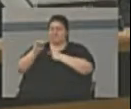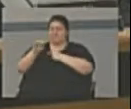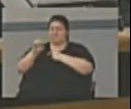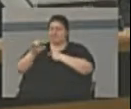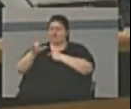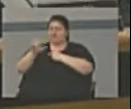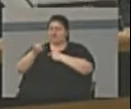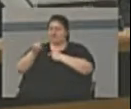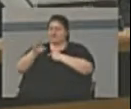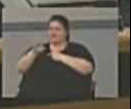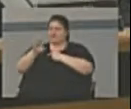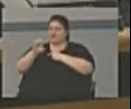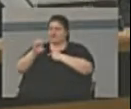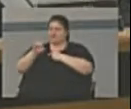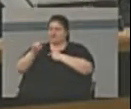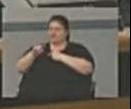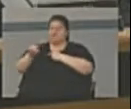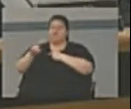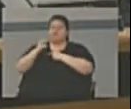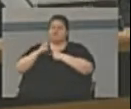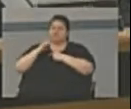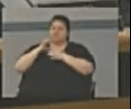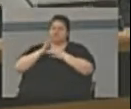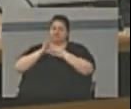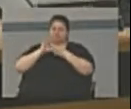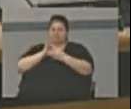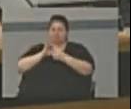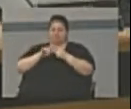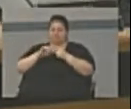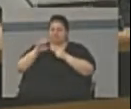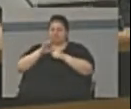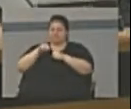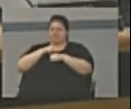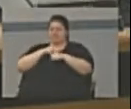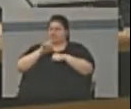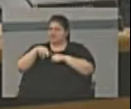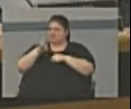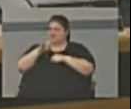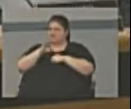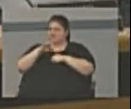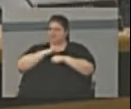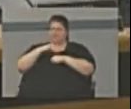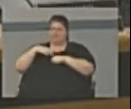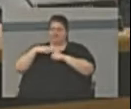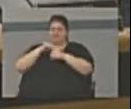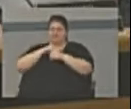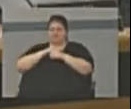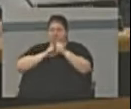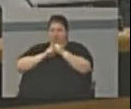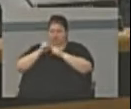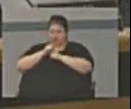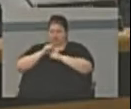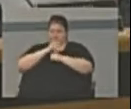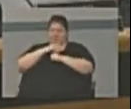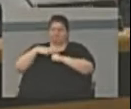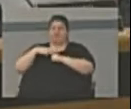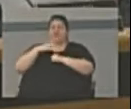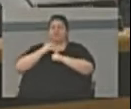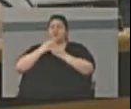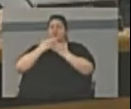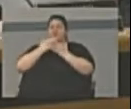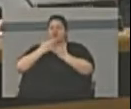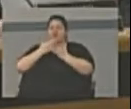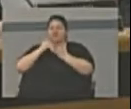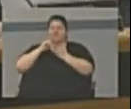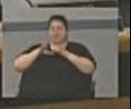was appointed to the National League of Cities Steering Committee for Transportation and Infrastructure. I want to thank Mike for accepting